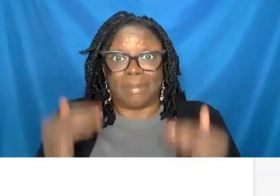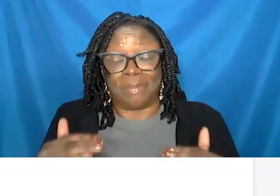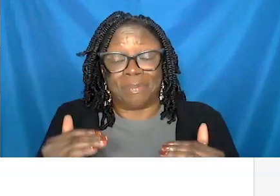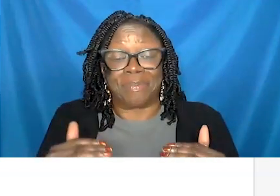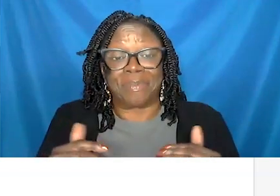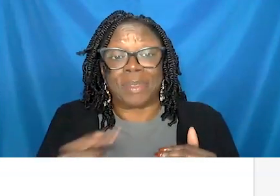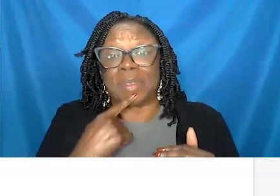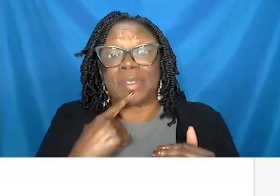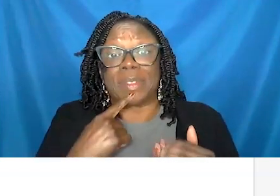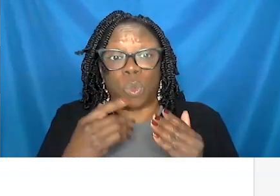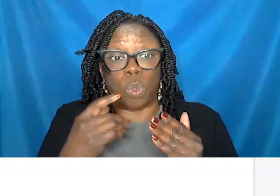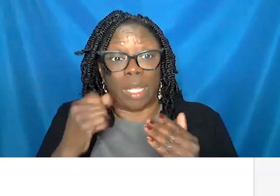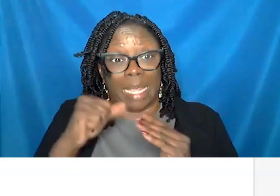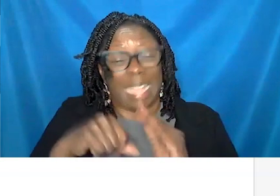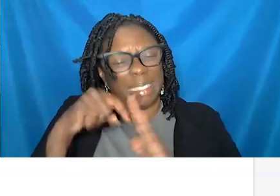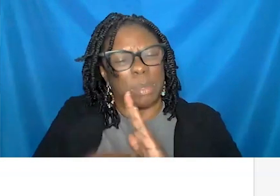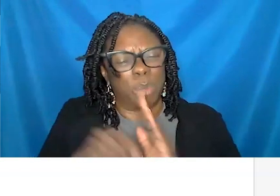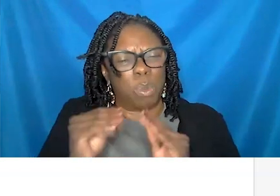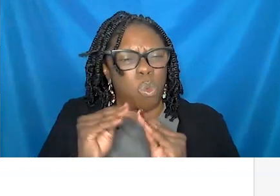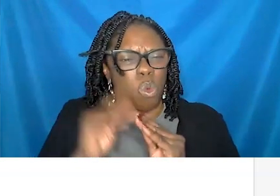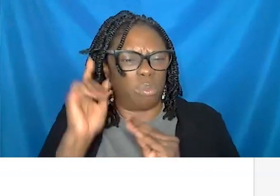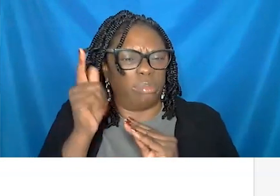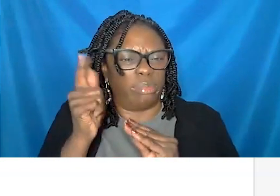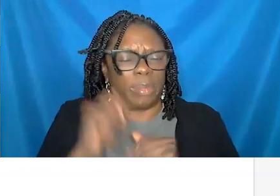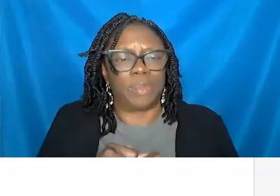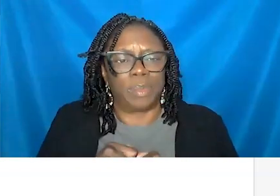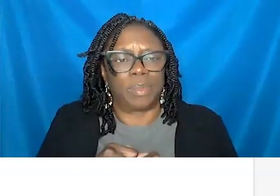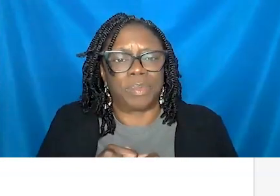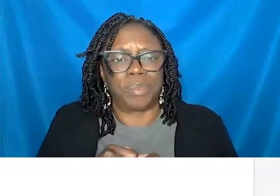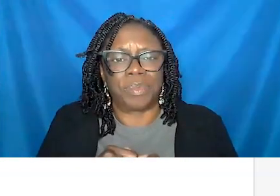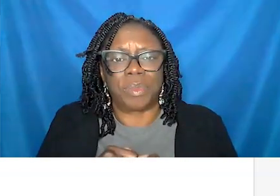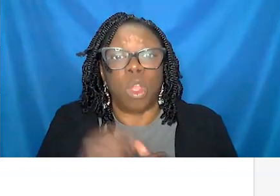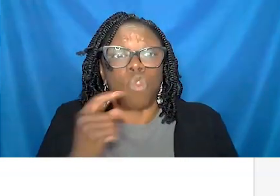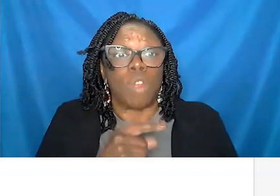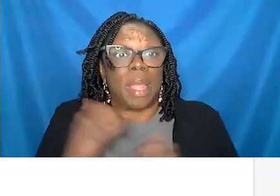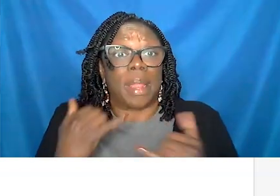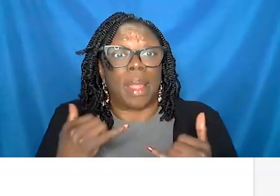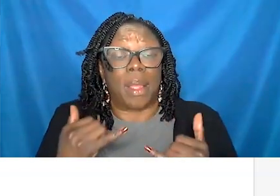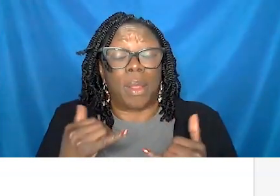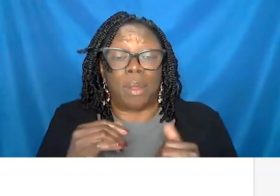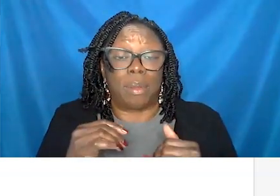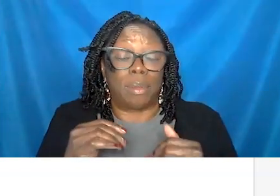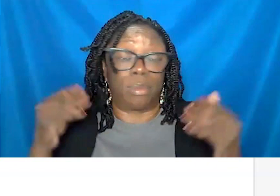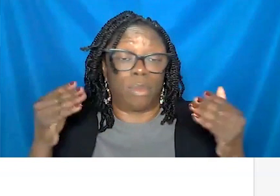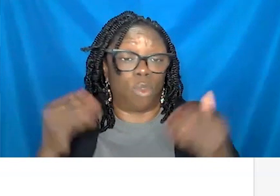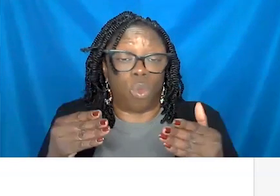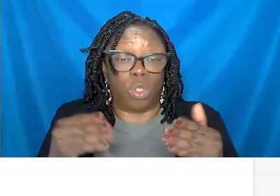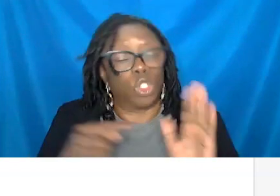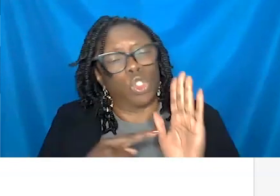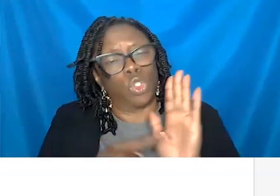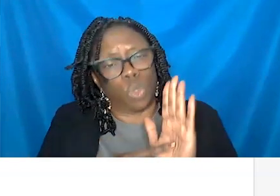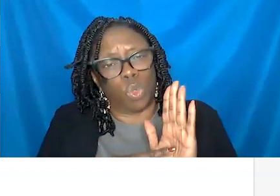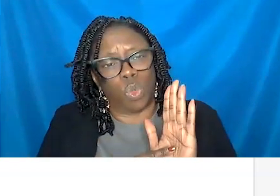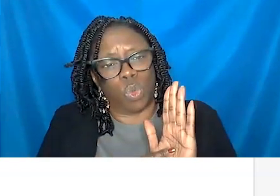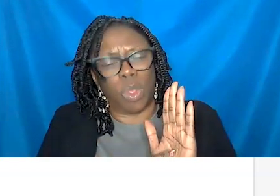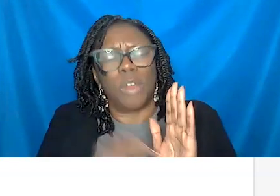saying, we could dive deeper later on when we go into the more interactive part. But for right now, this portion is basically just showing you all just a